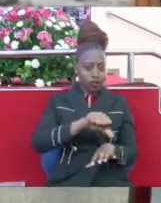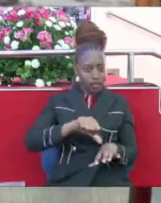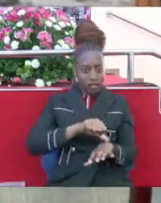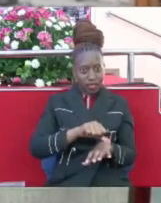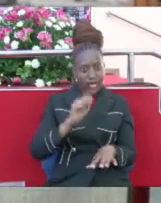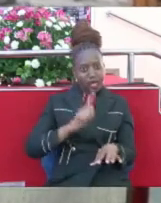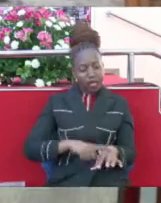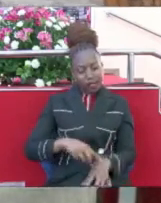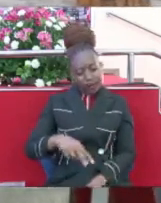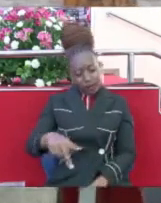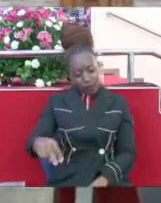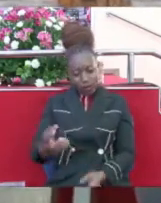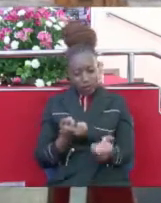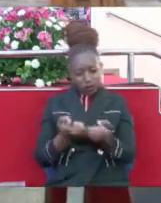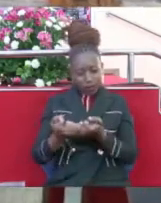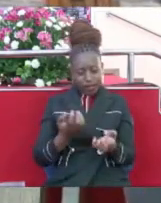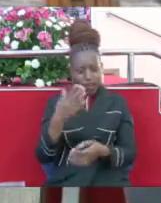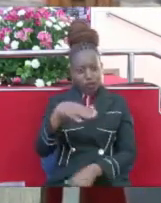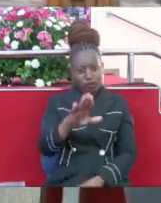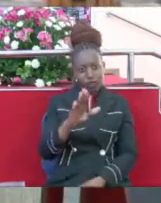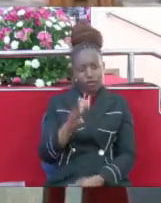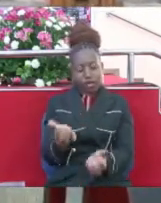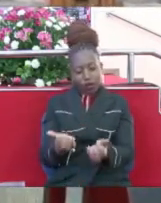business place, it requires an anointing.